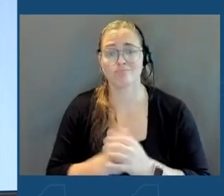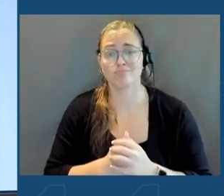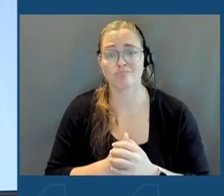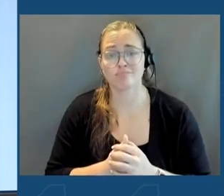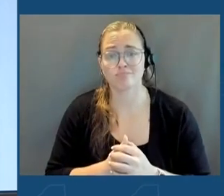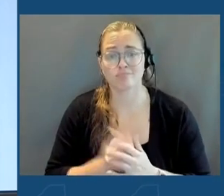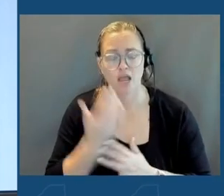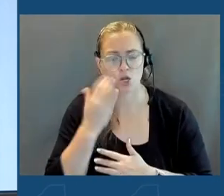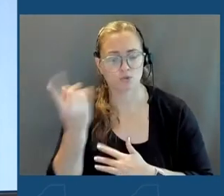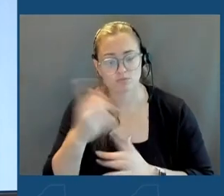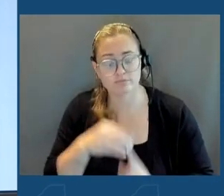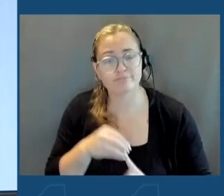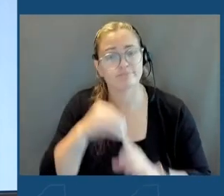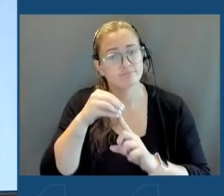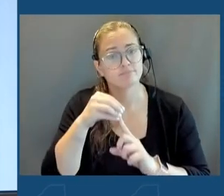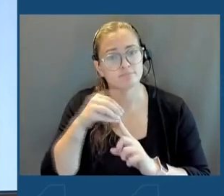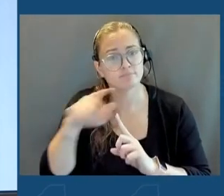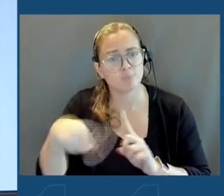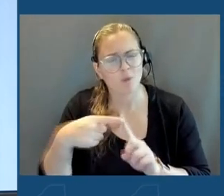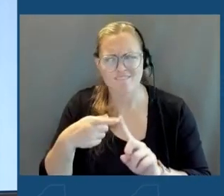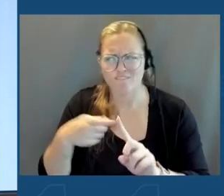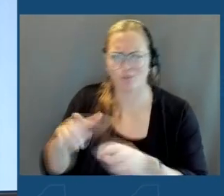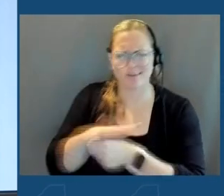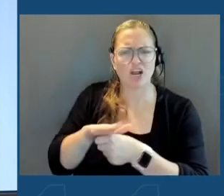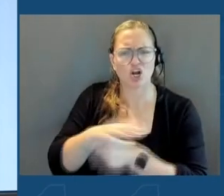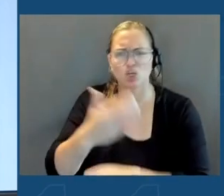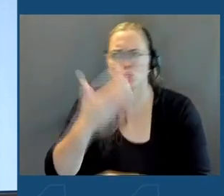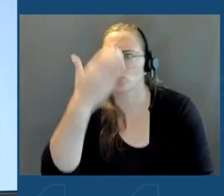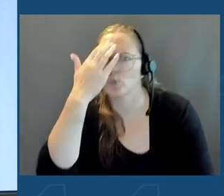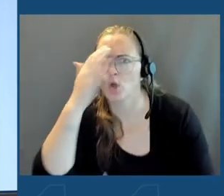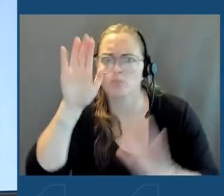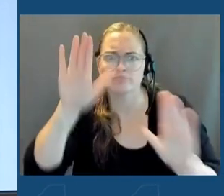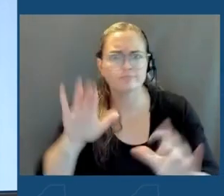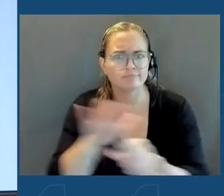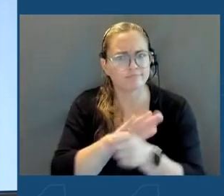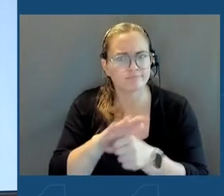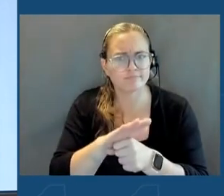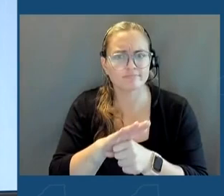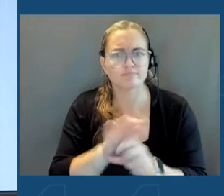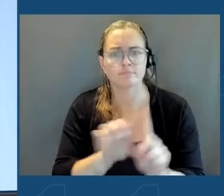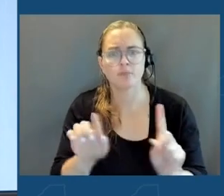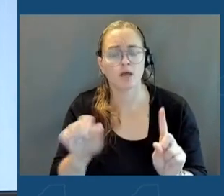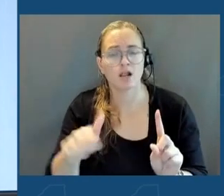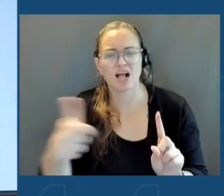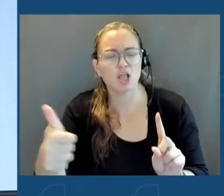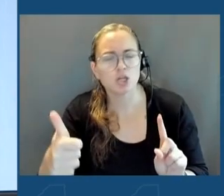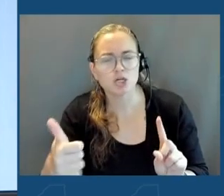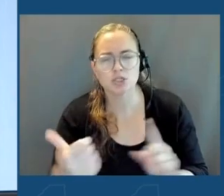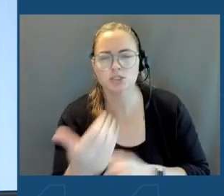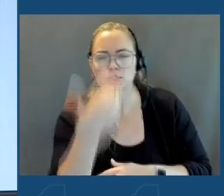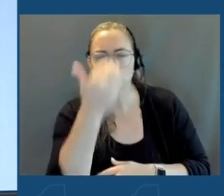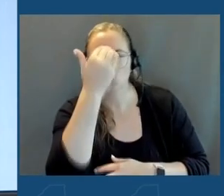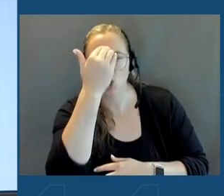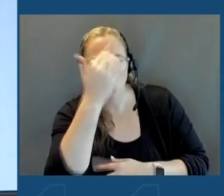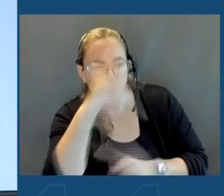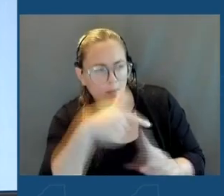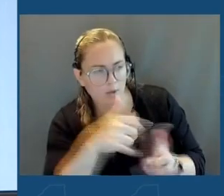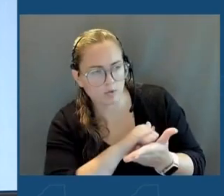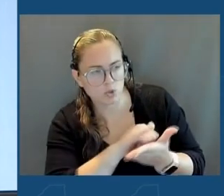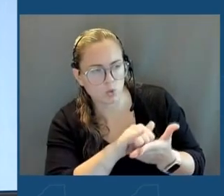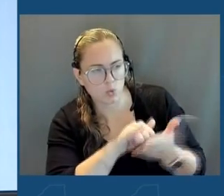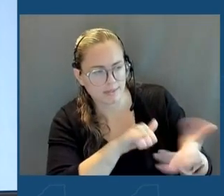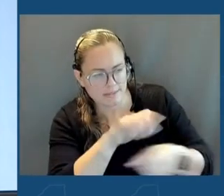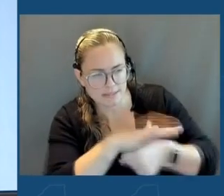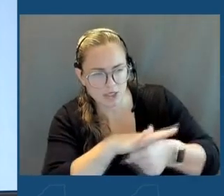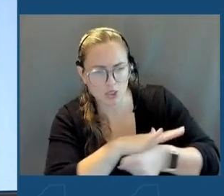something special, especially when you come from an area that you know is spectacular, but others don't always think of when they think of New York. They think